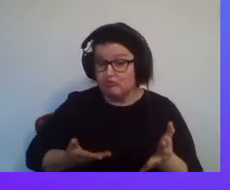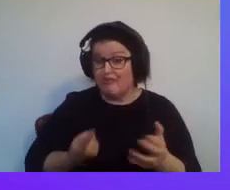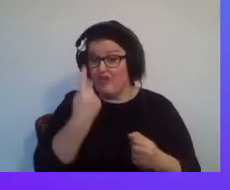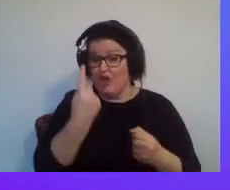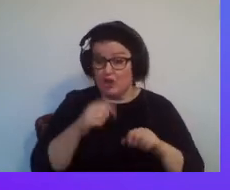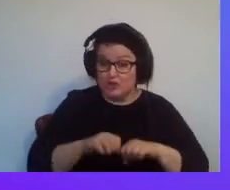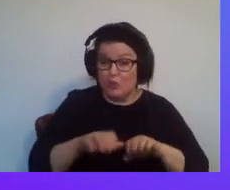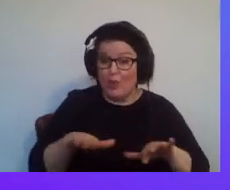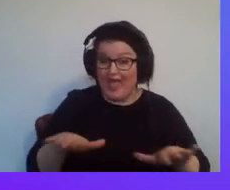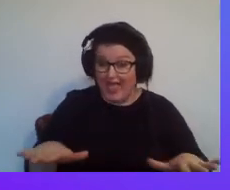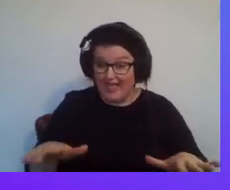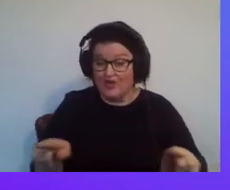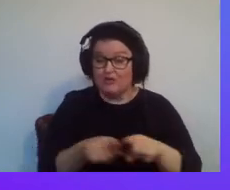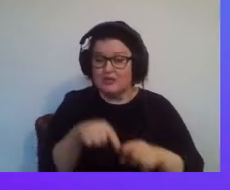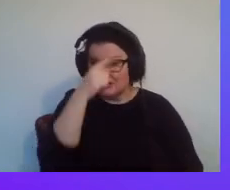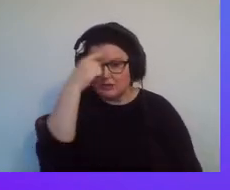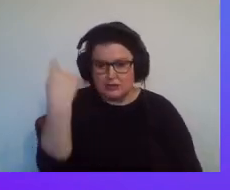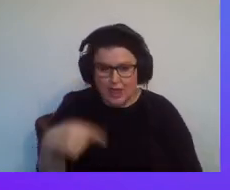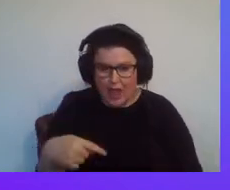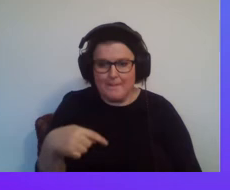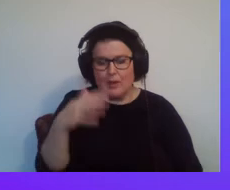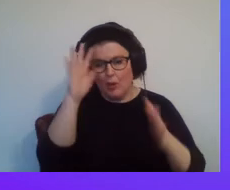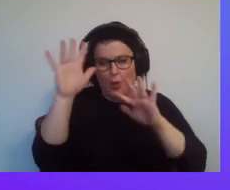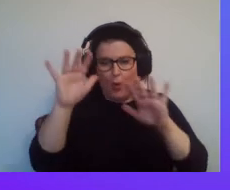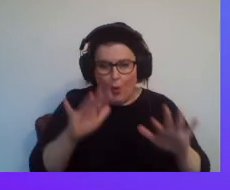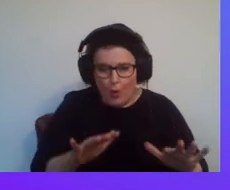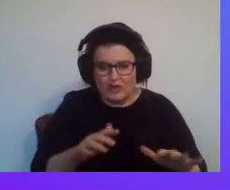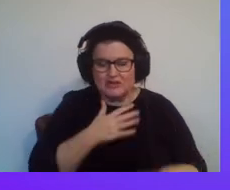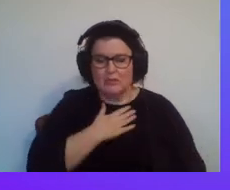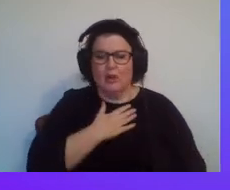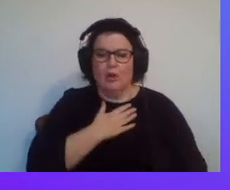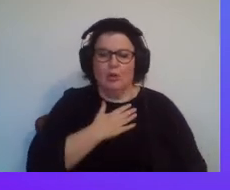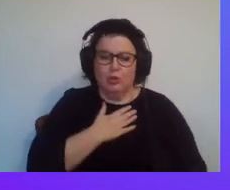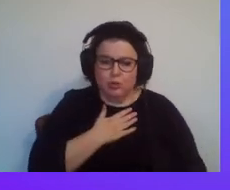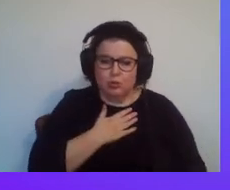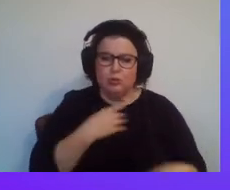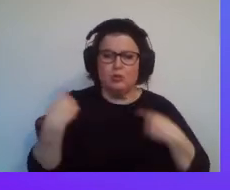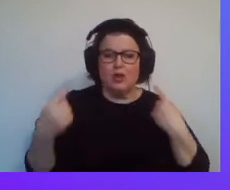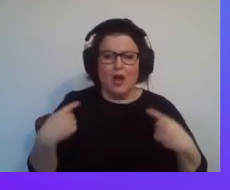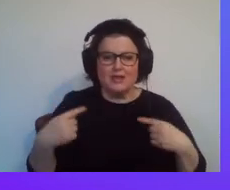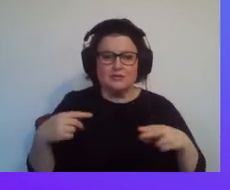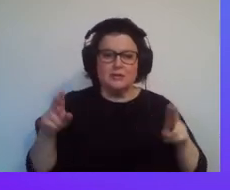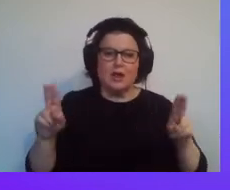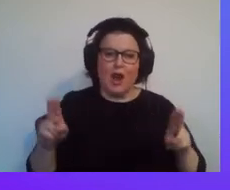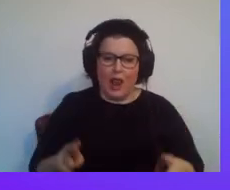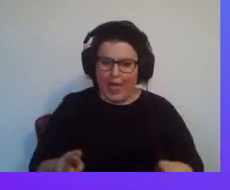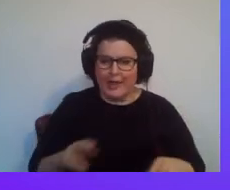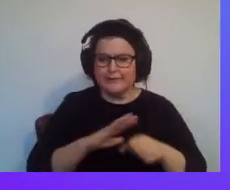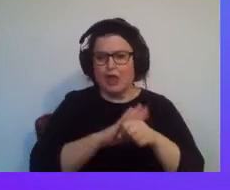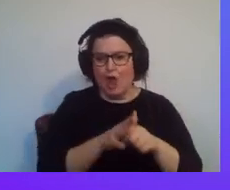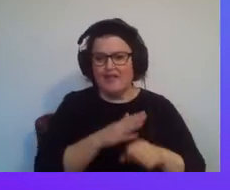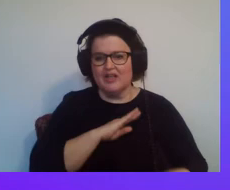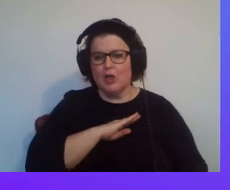we managed to keep rates of disease relatively low in the city compared to other parts of the country. But as many of you